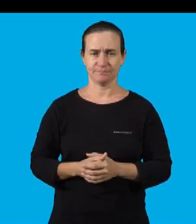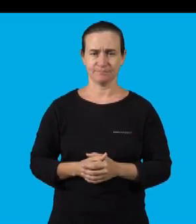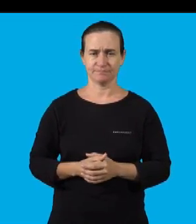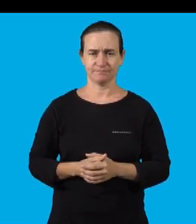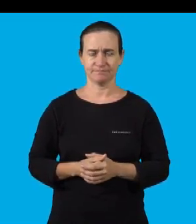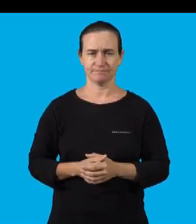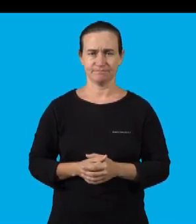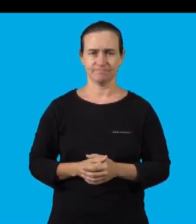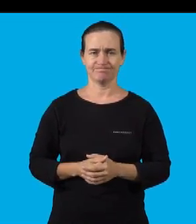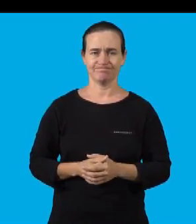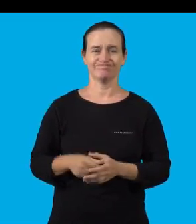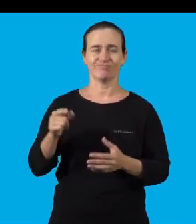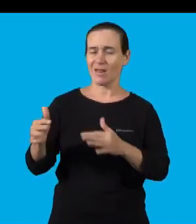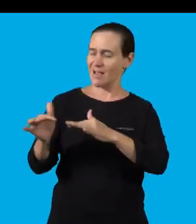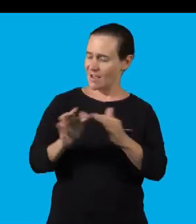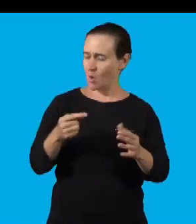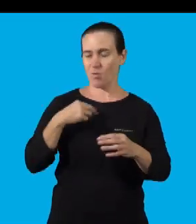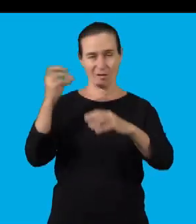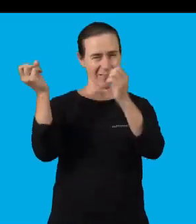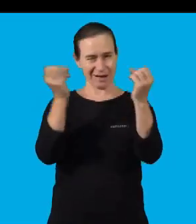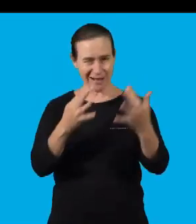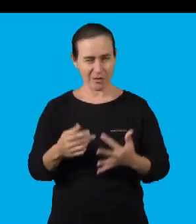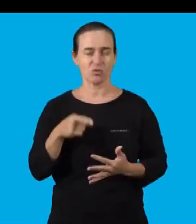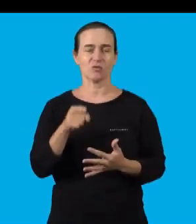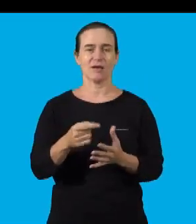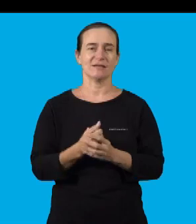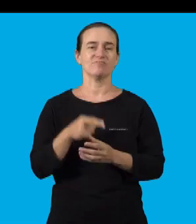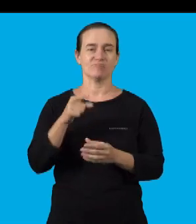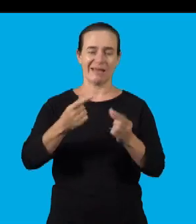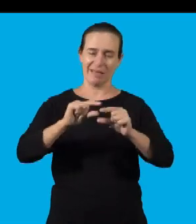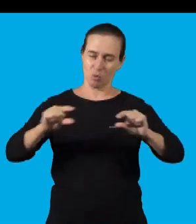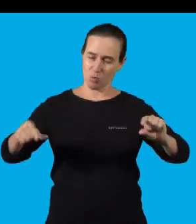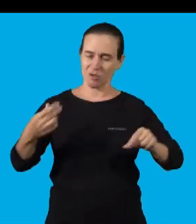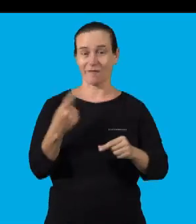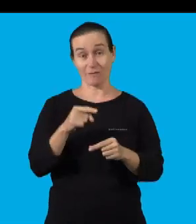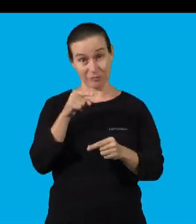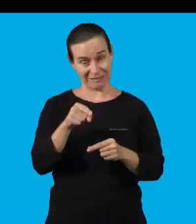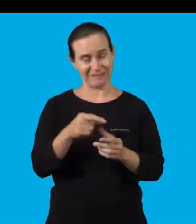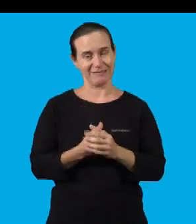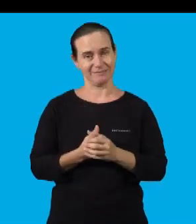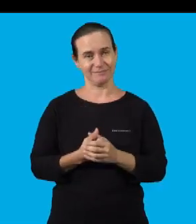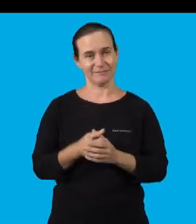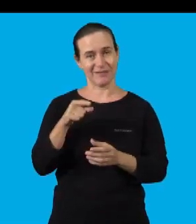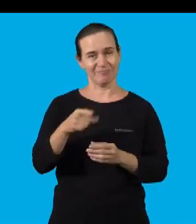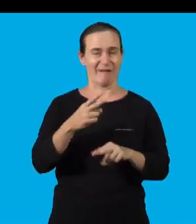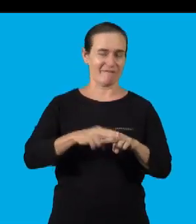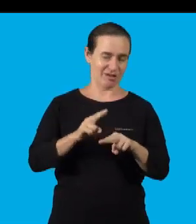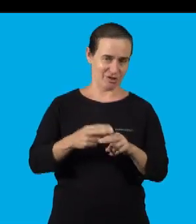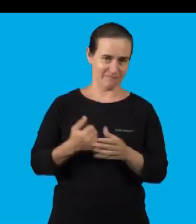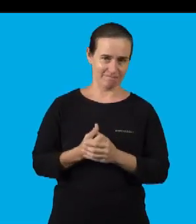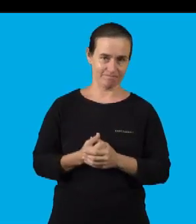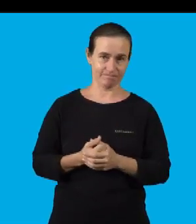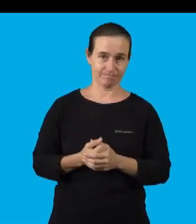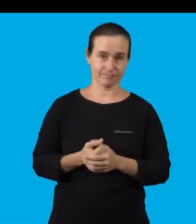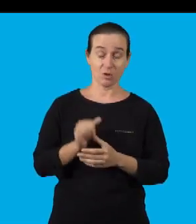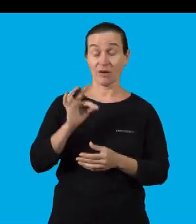1/3. And that is how we have calculated or found the equations of this function. It means